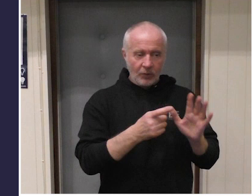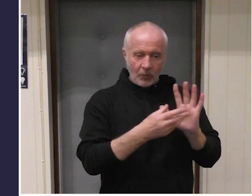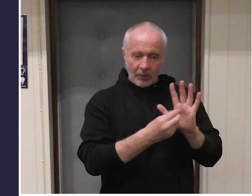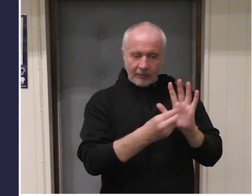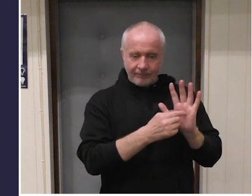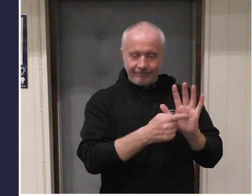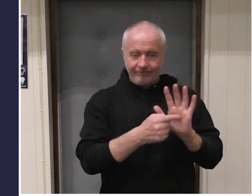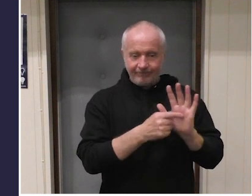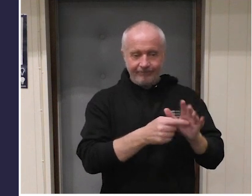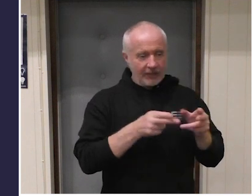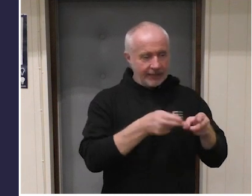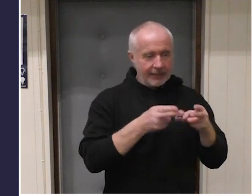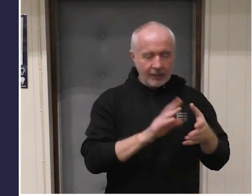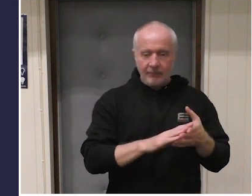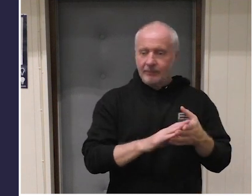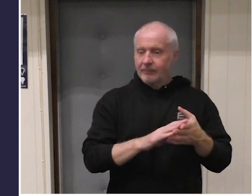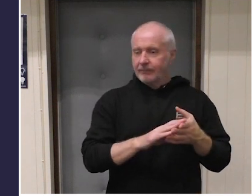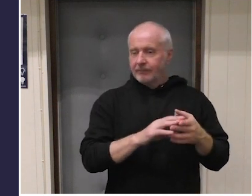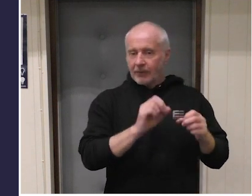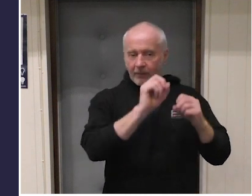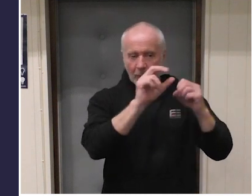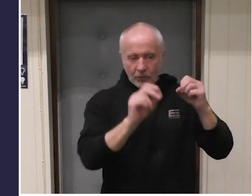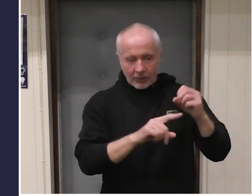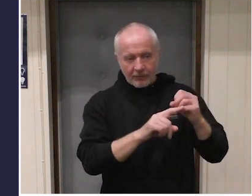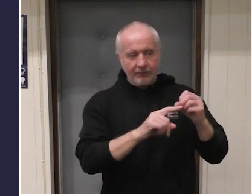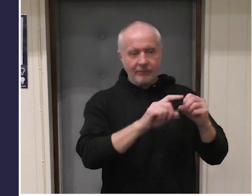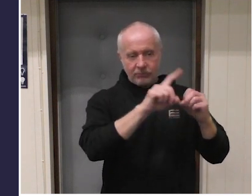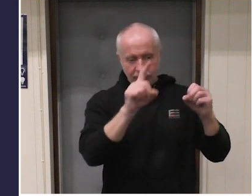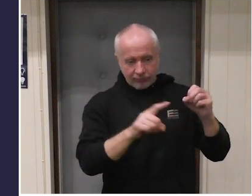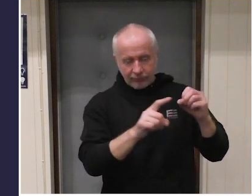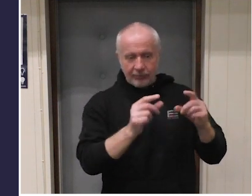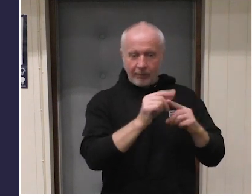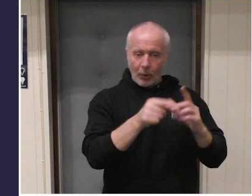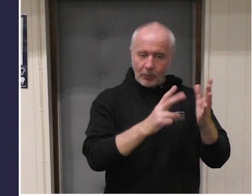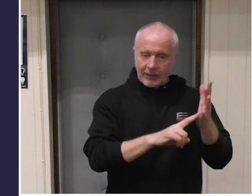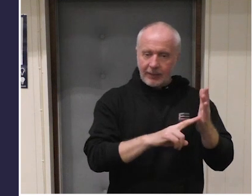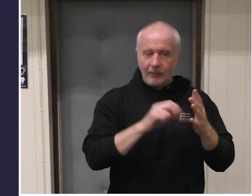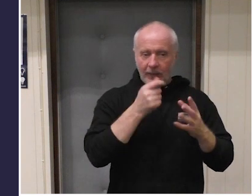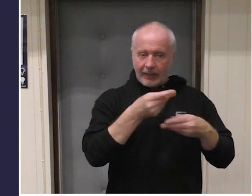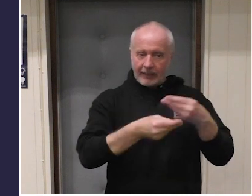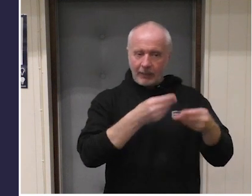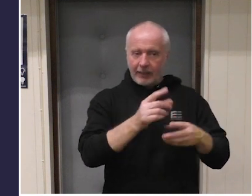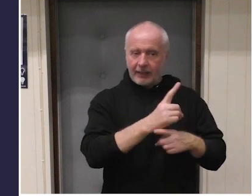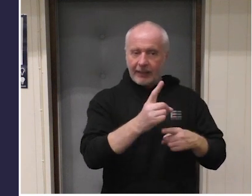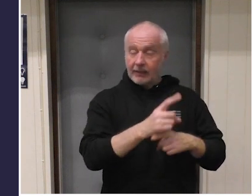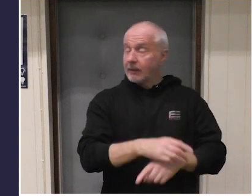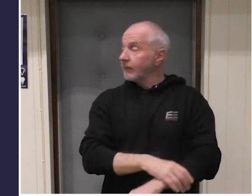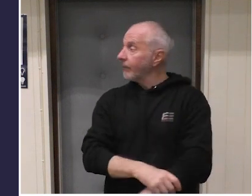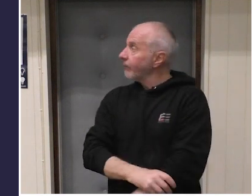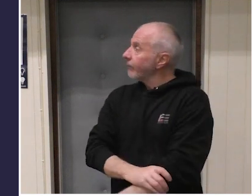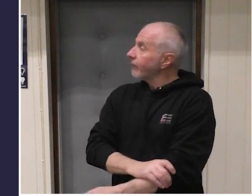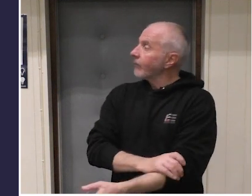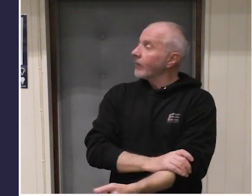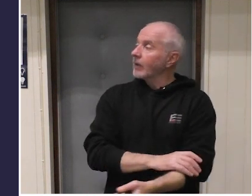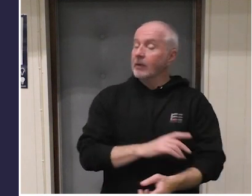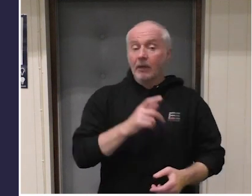using physics, like the Brownian motion of proteins, and I'm going to talk about that now to some degree. So we can use physics to